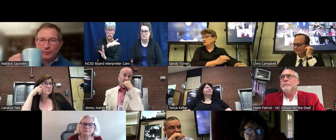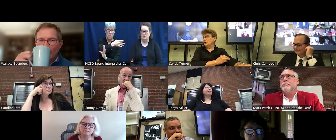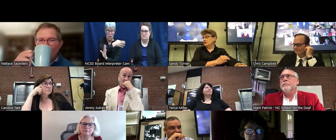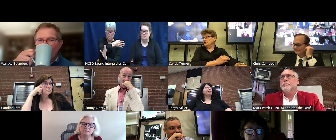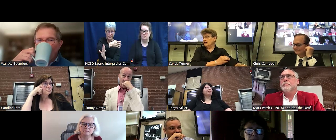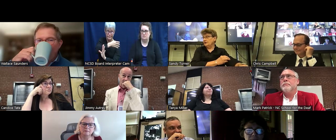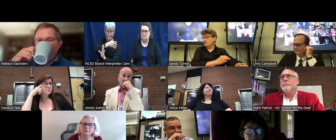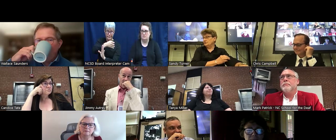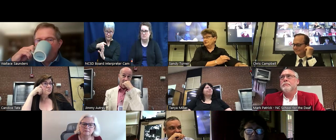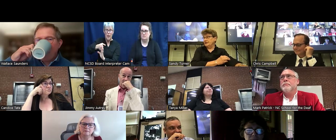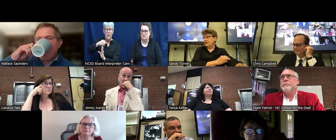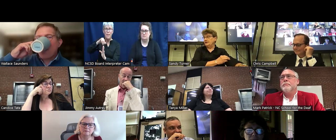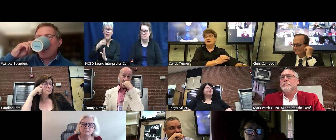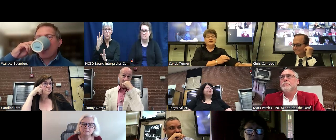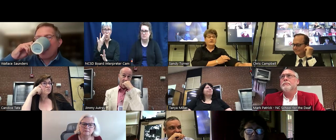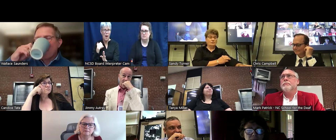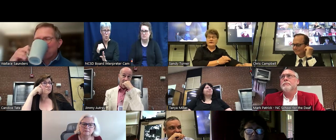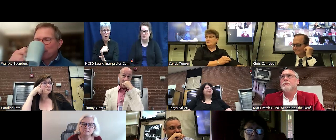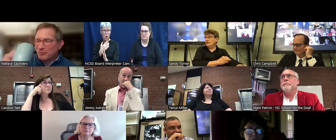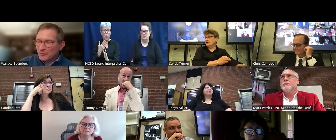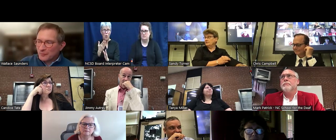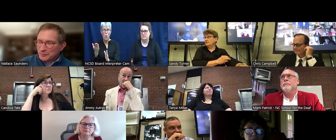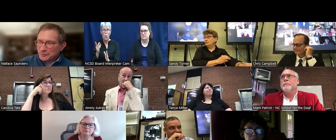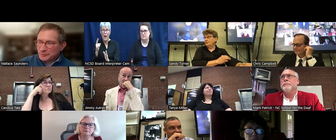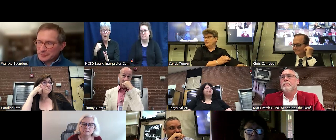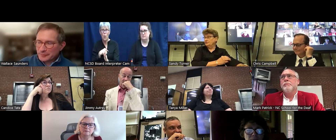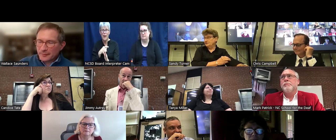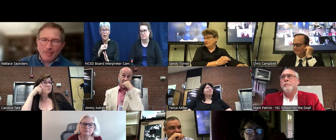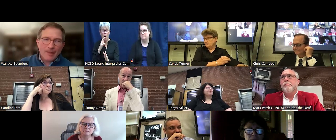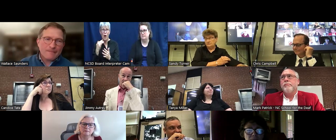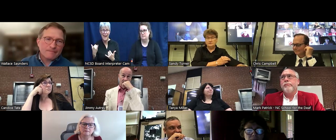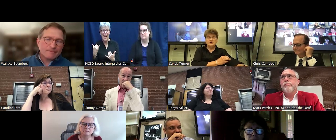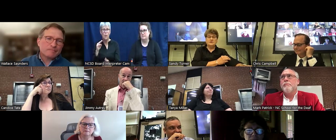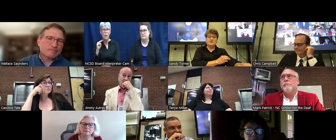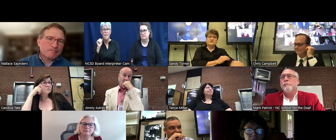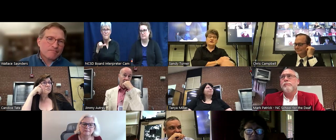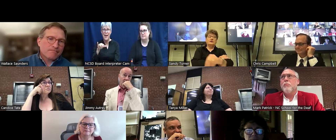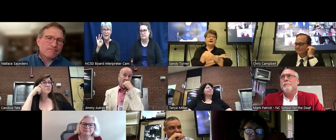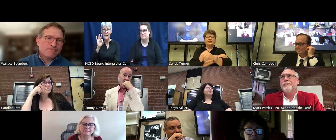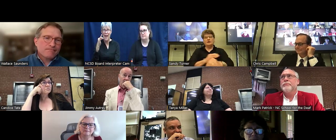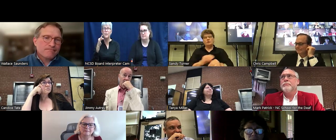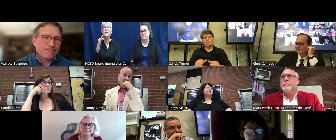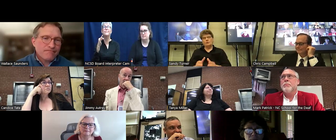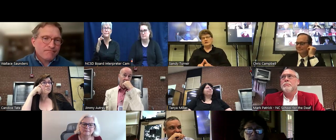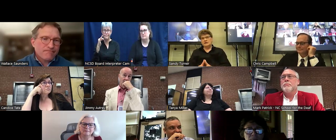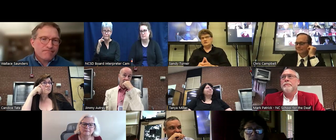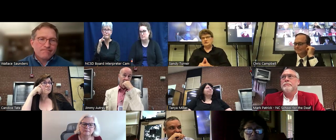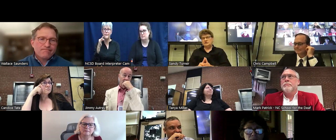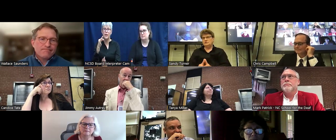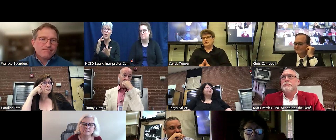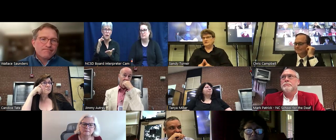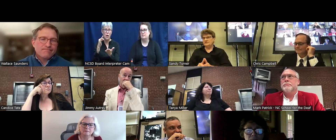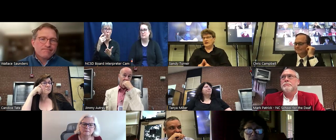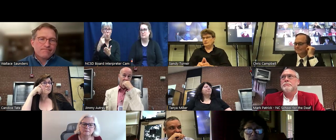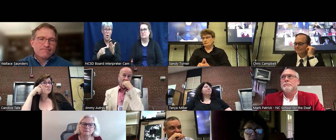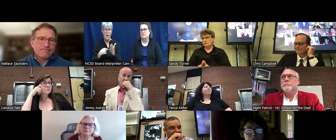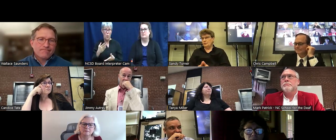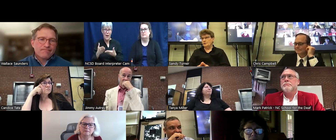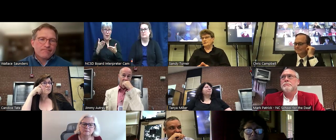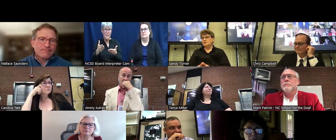what's got us right here today on May 9th with no decision. So I think what we need to do in this